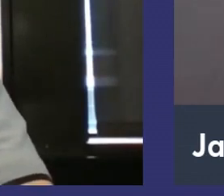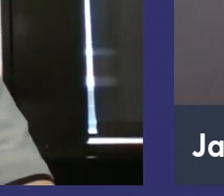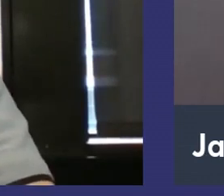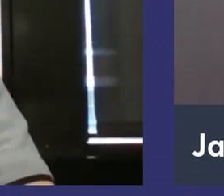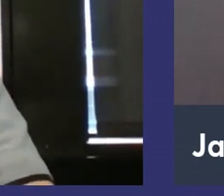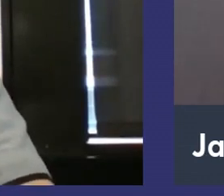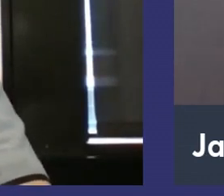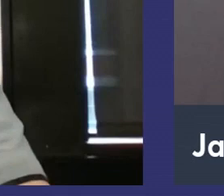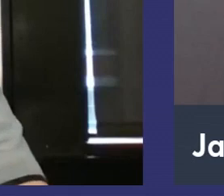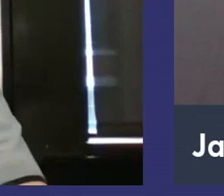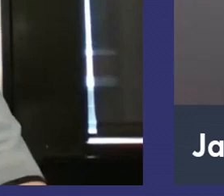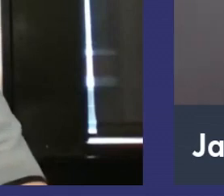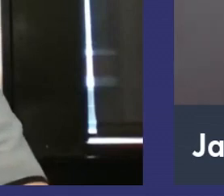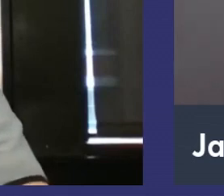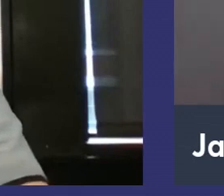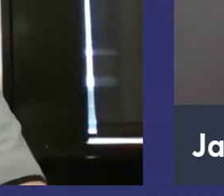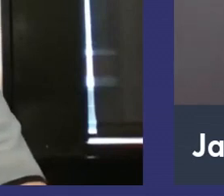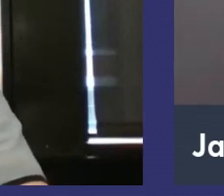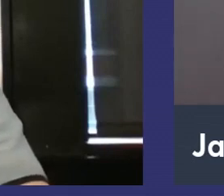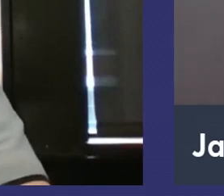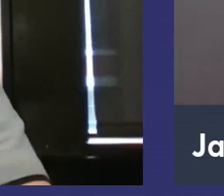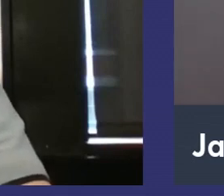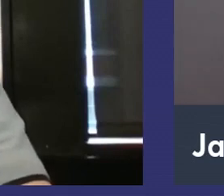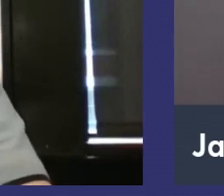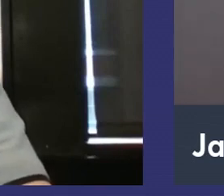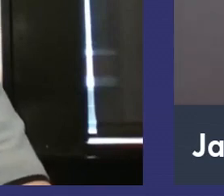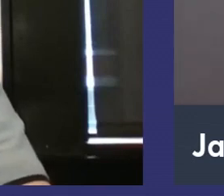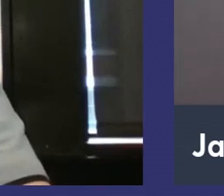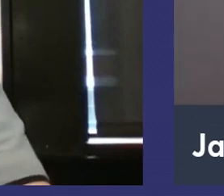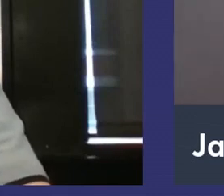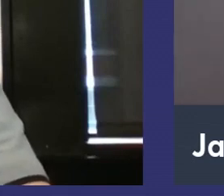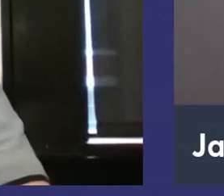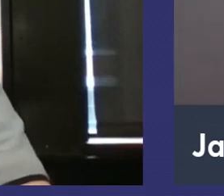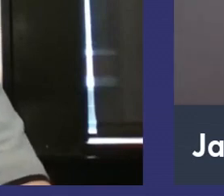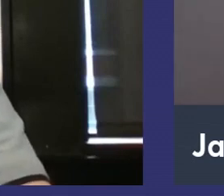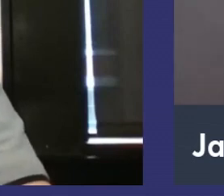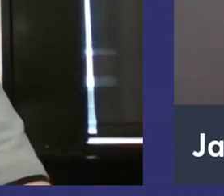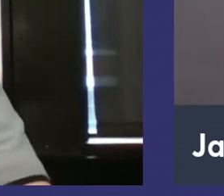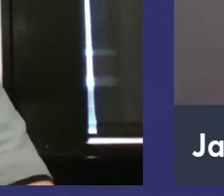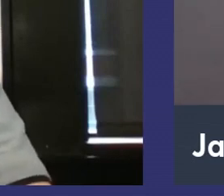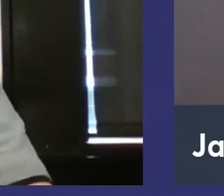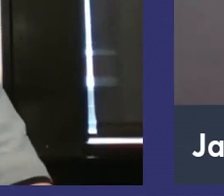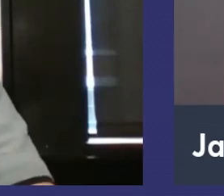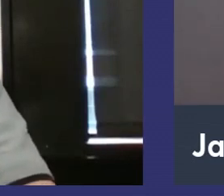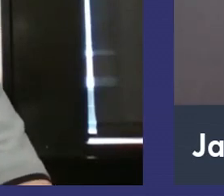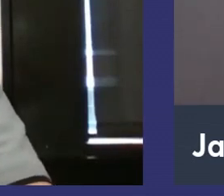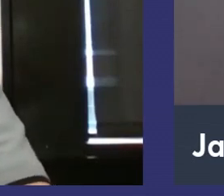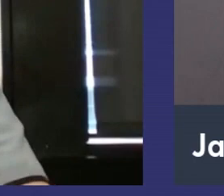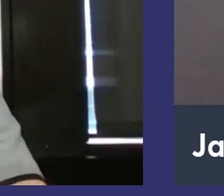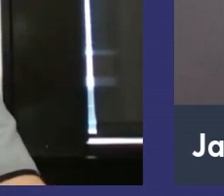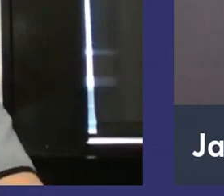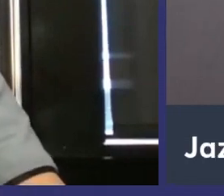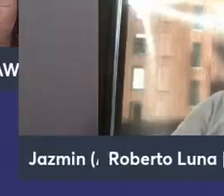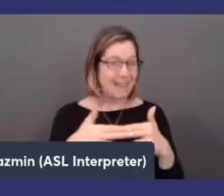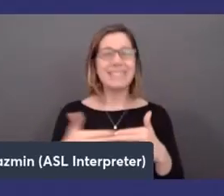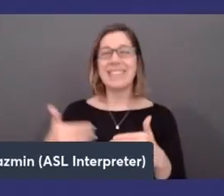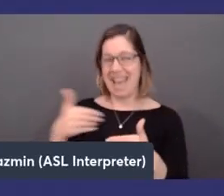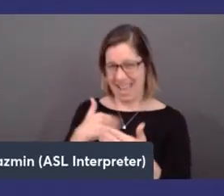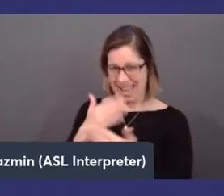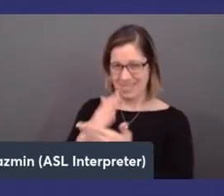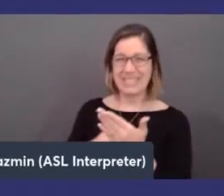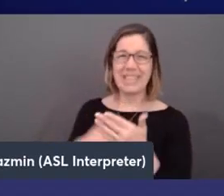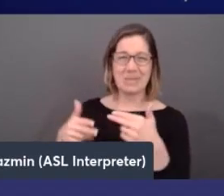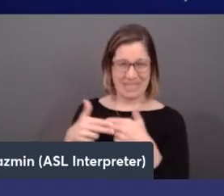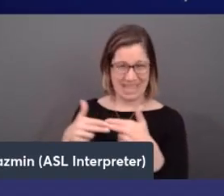service. So, do you want to give us just a quick overview? Do you want to pull up your slides at this point too? I do have some slides that